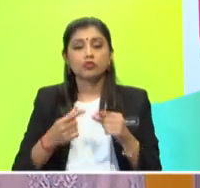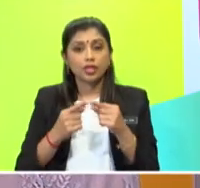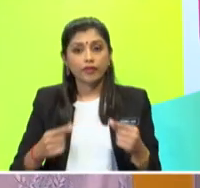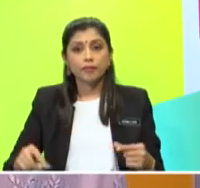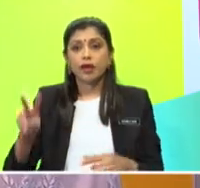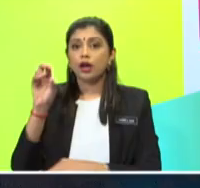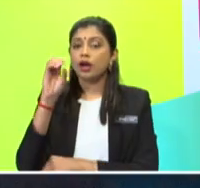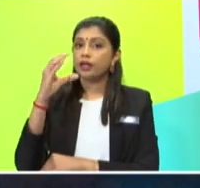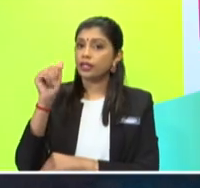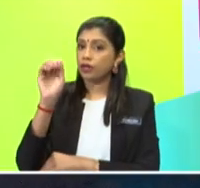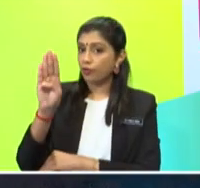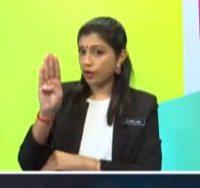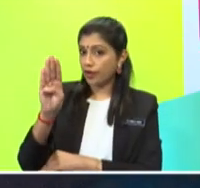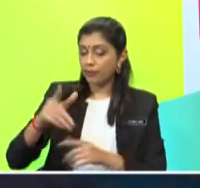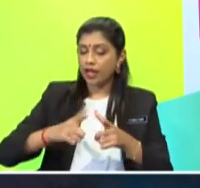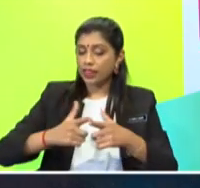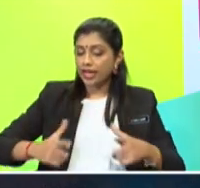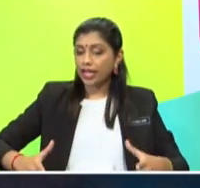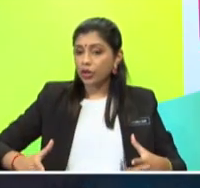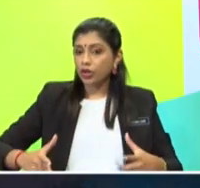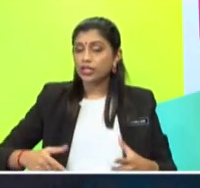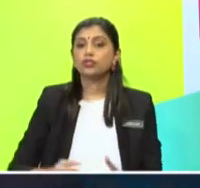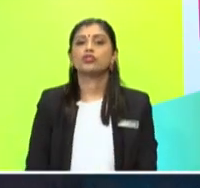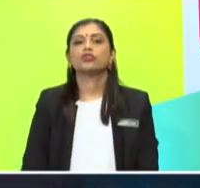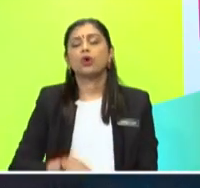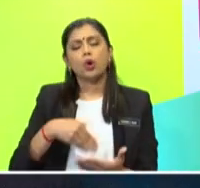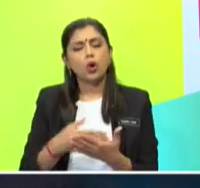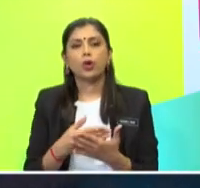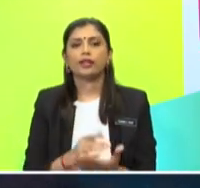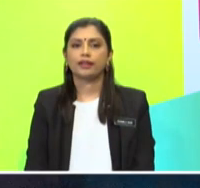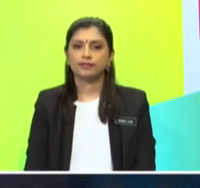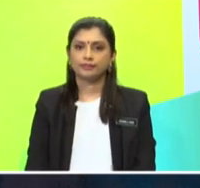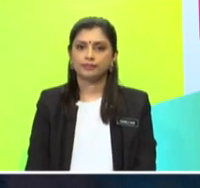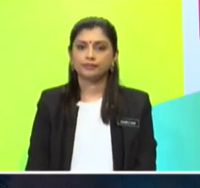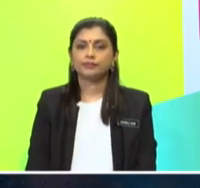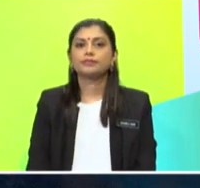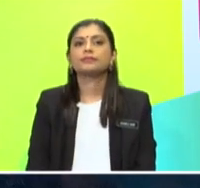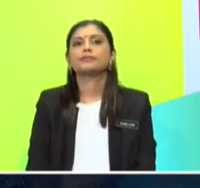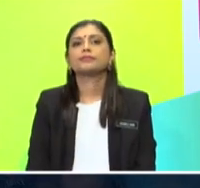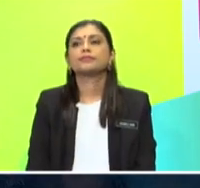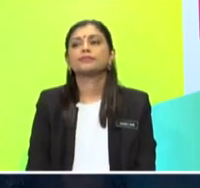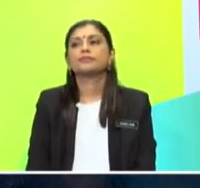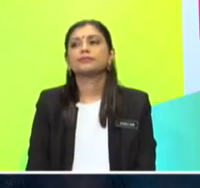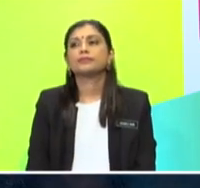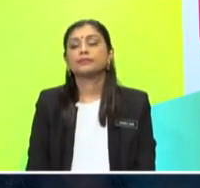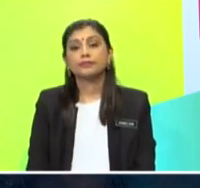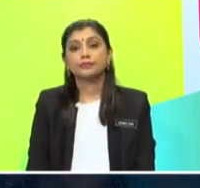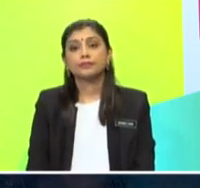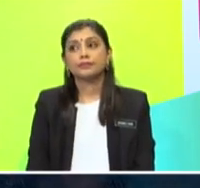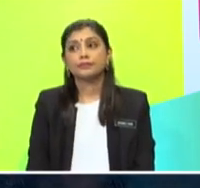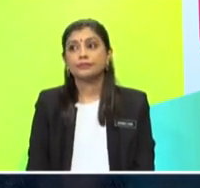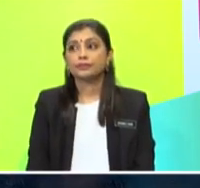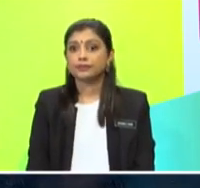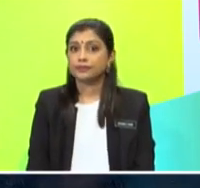forget language expressions, Sean. That is L-E. Okay, so now let us proceed and